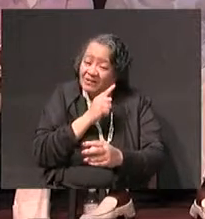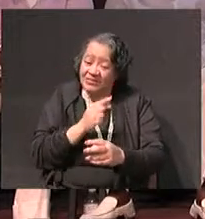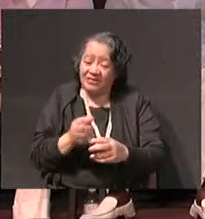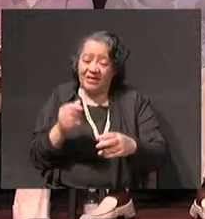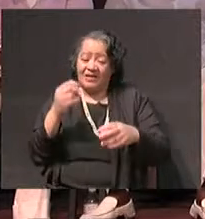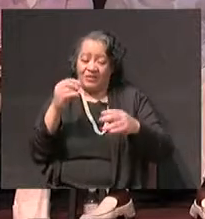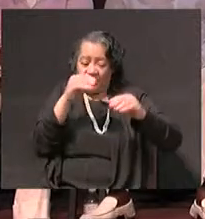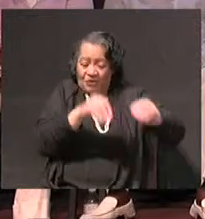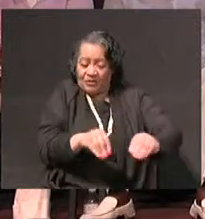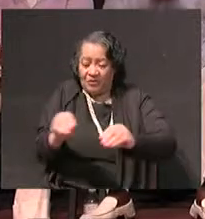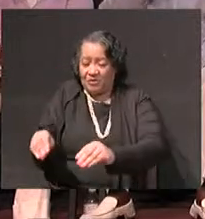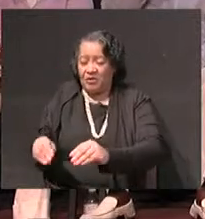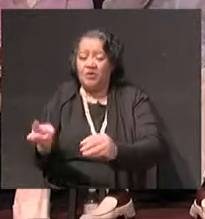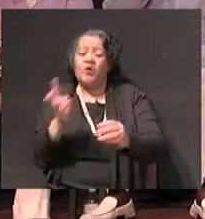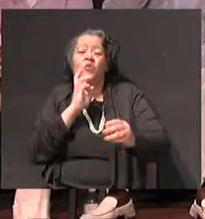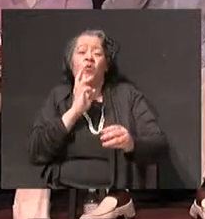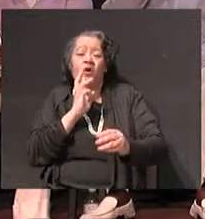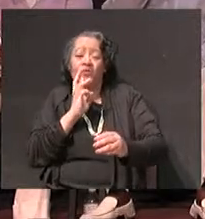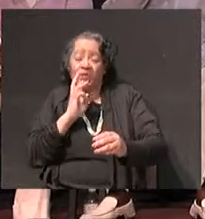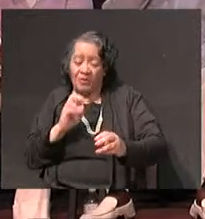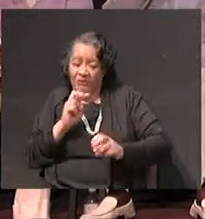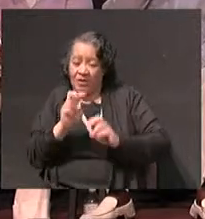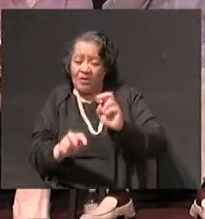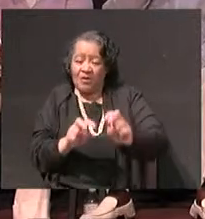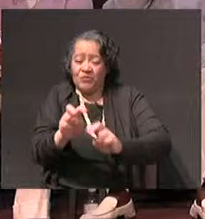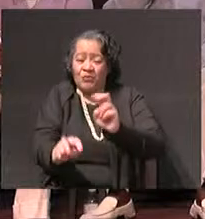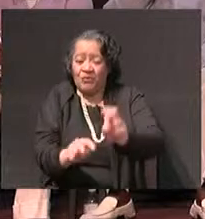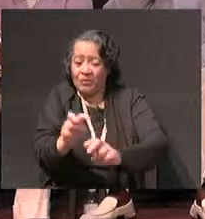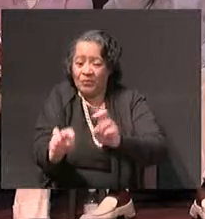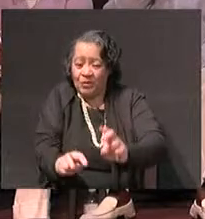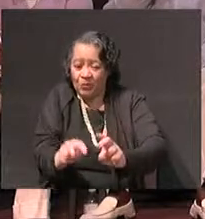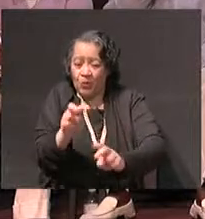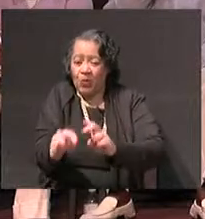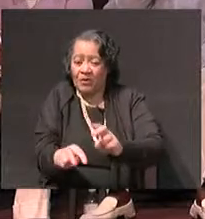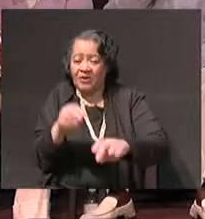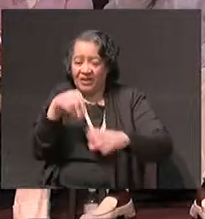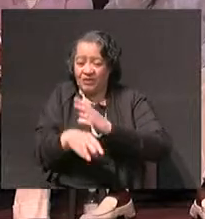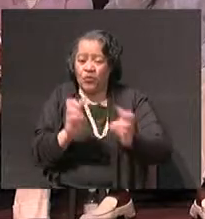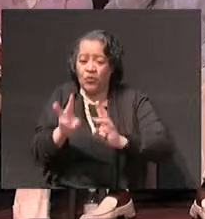water, let them tread water for 25 minutes, and they took them out.